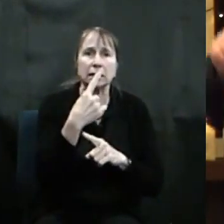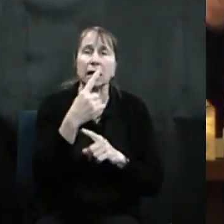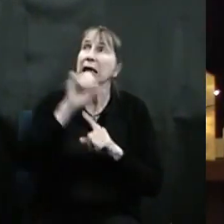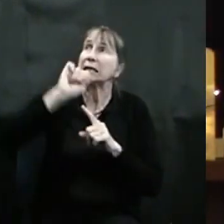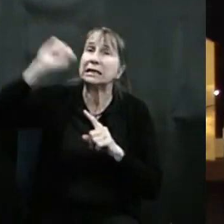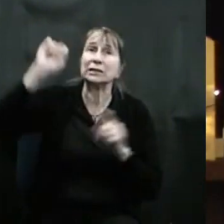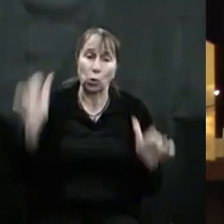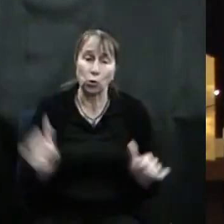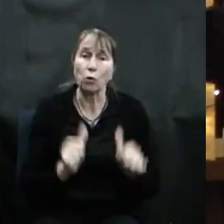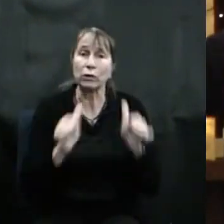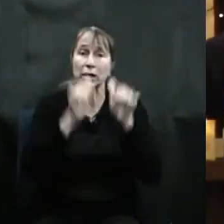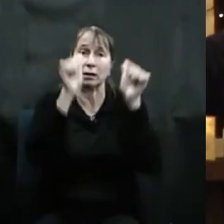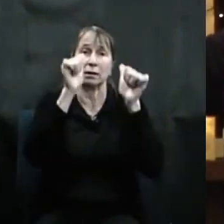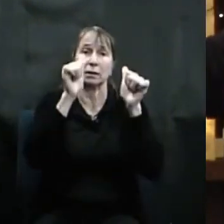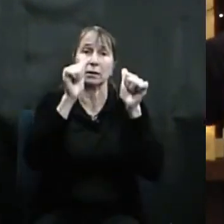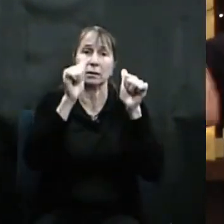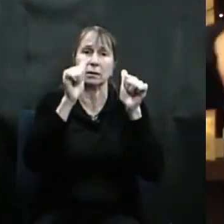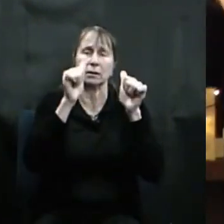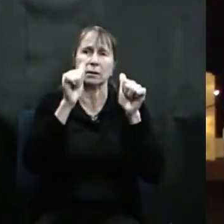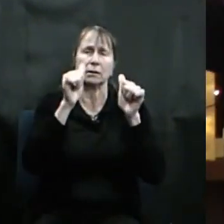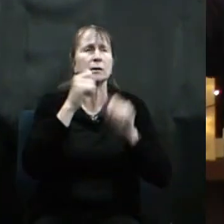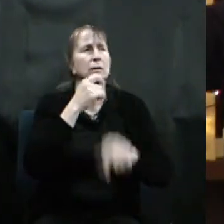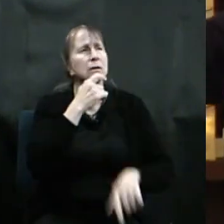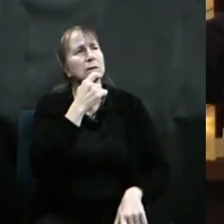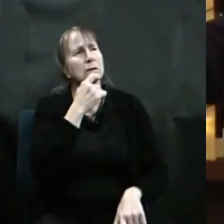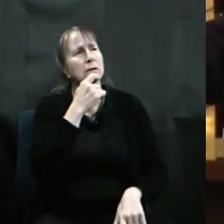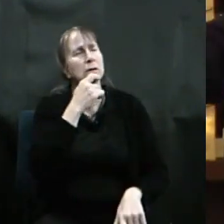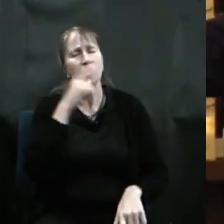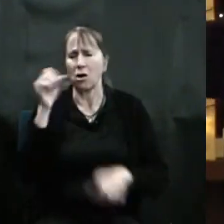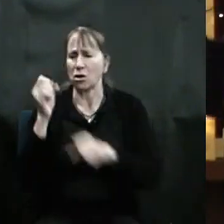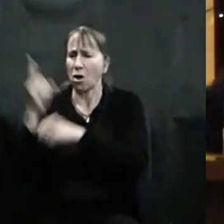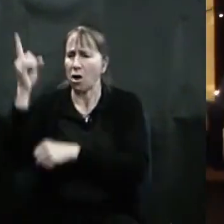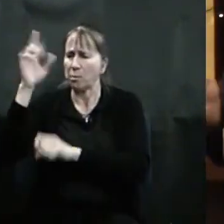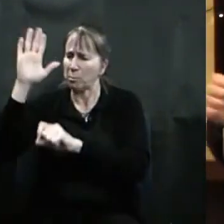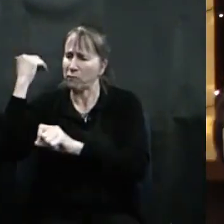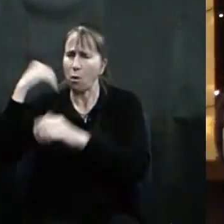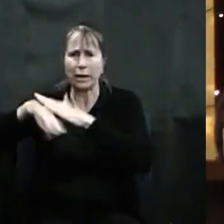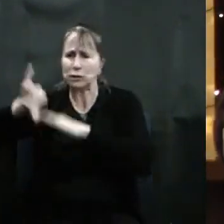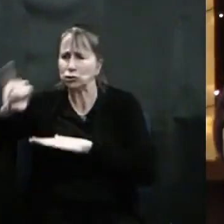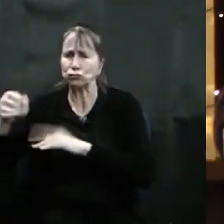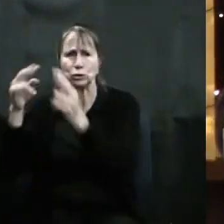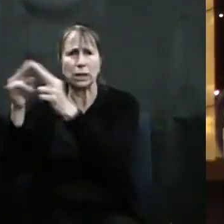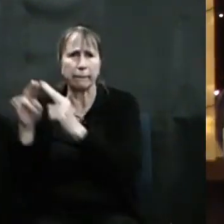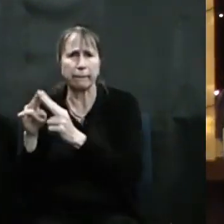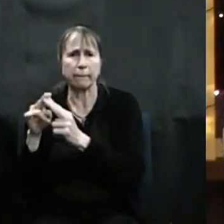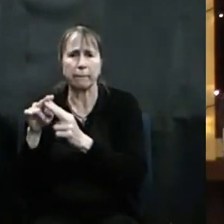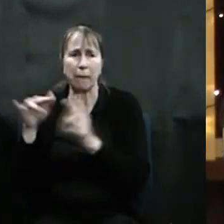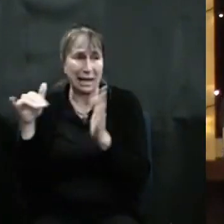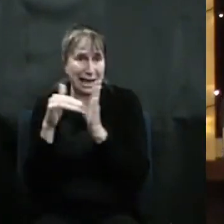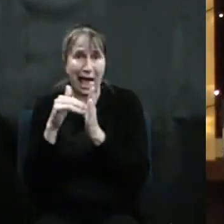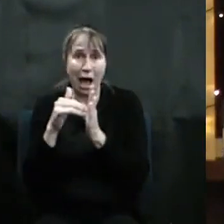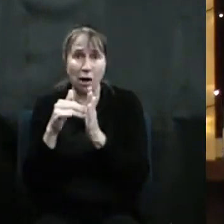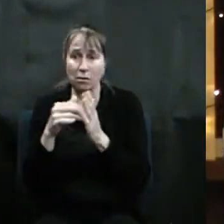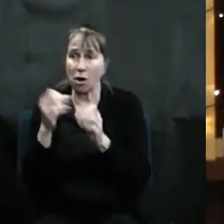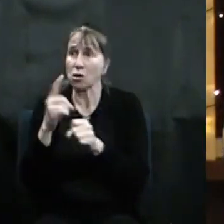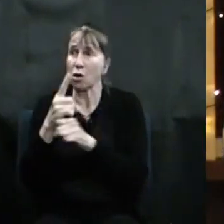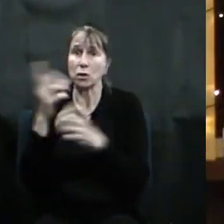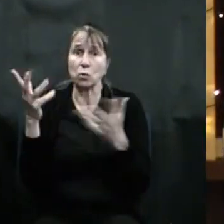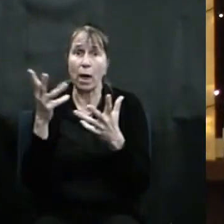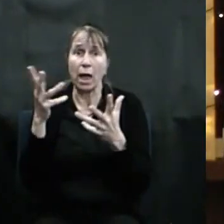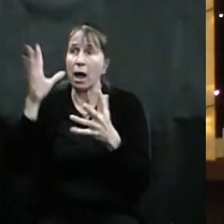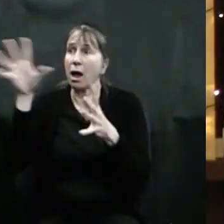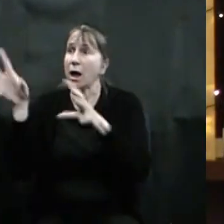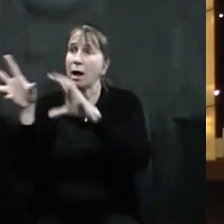He might dwell in Jerusalem, but he is everywhere. He rules everywhere, even to Ezekiel in